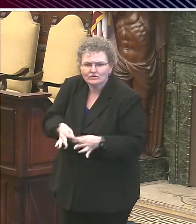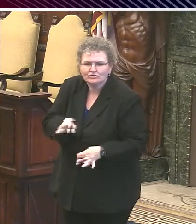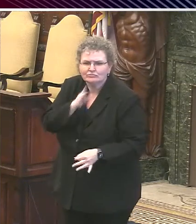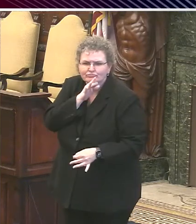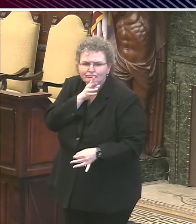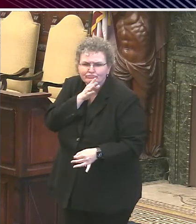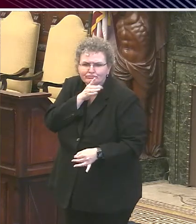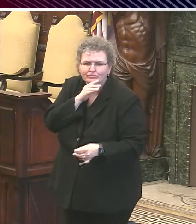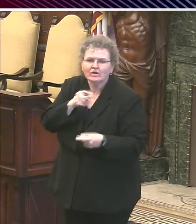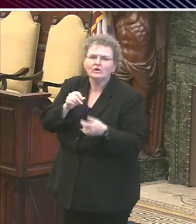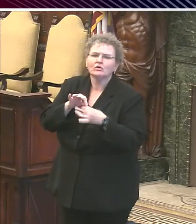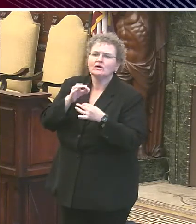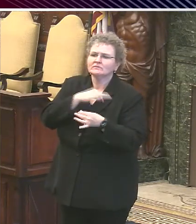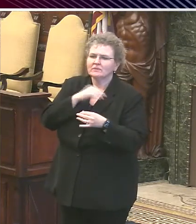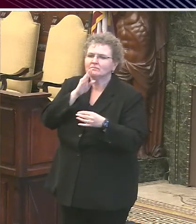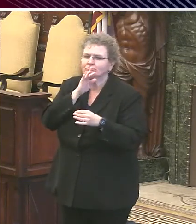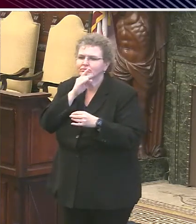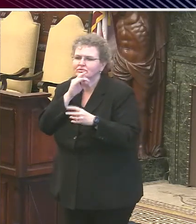language access line as well.